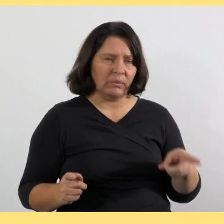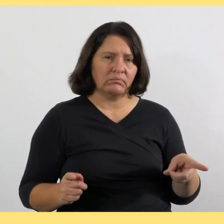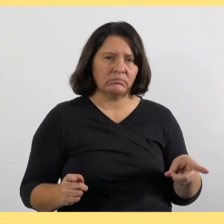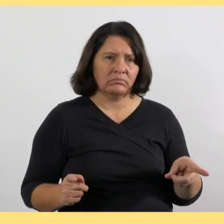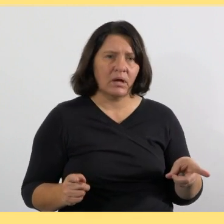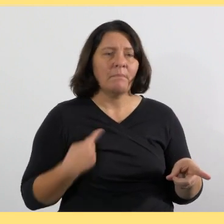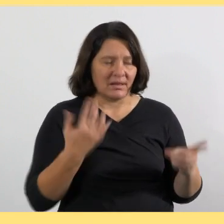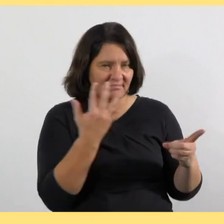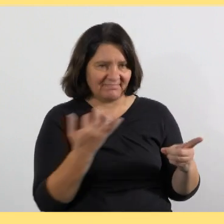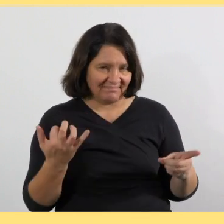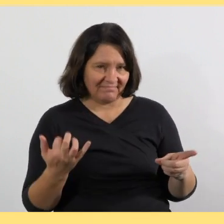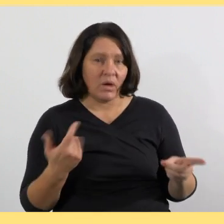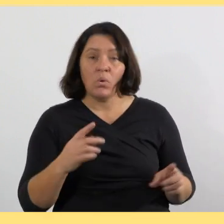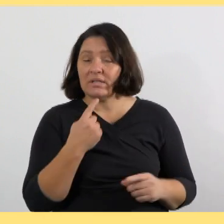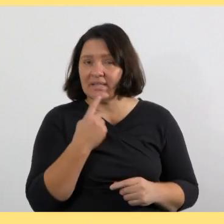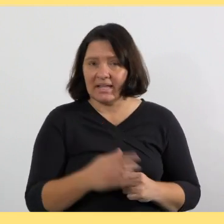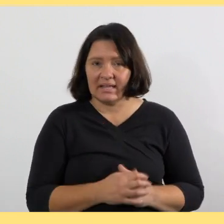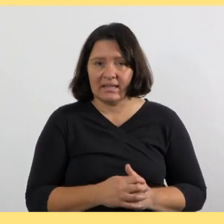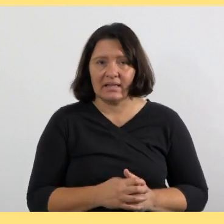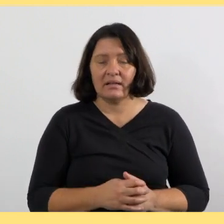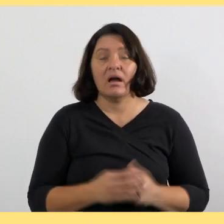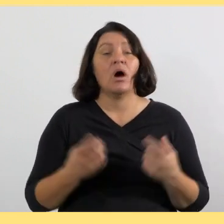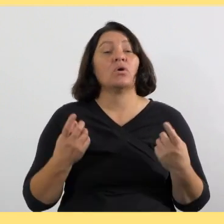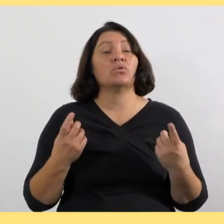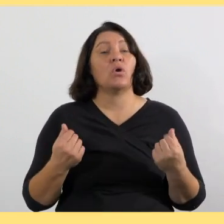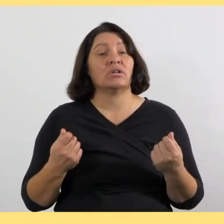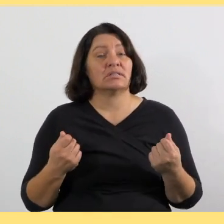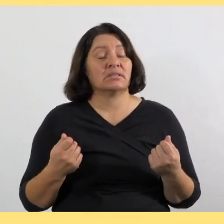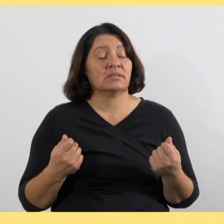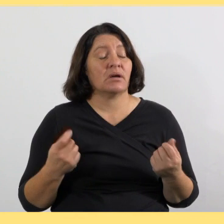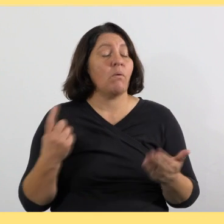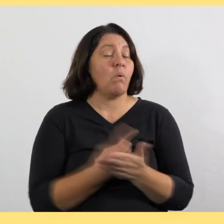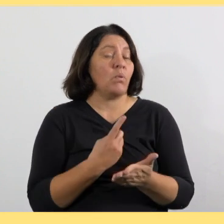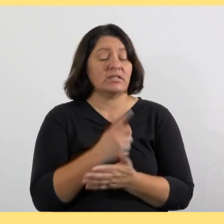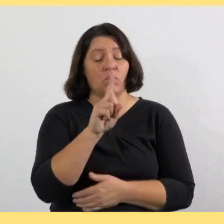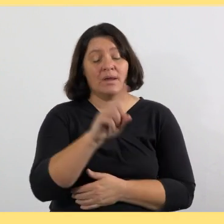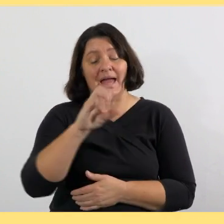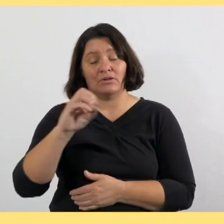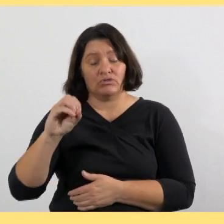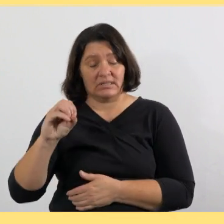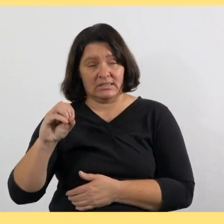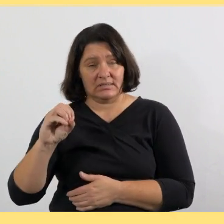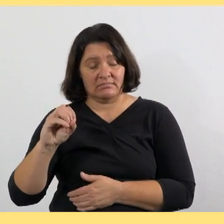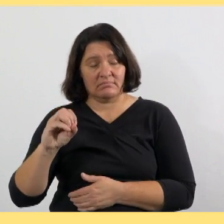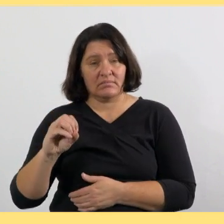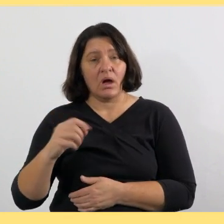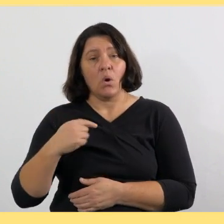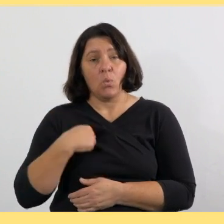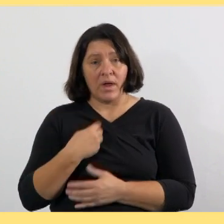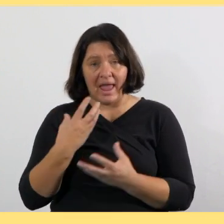given. We need to calculate it. We will now say cost is always